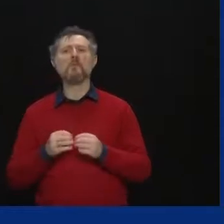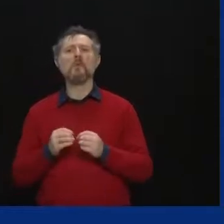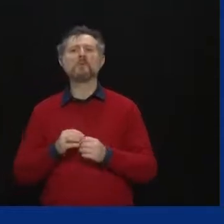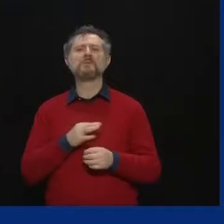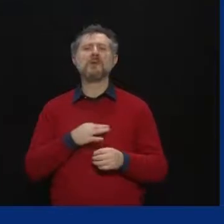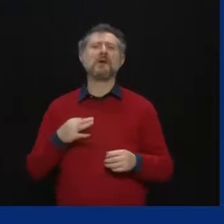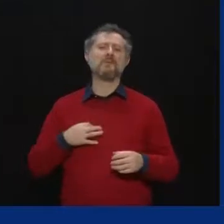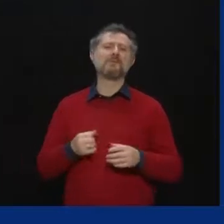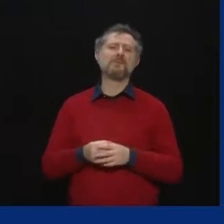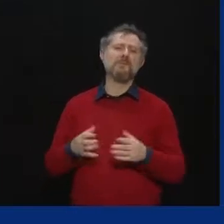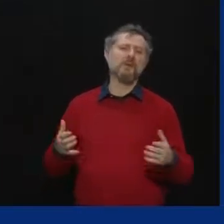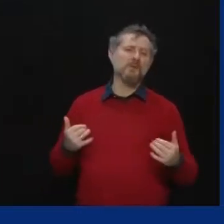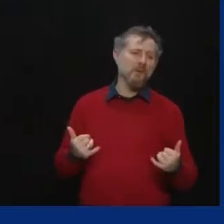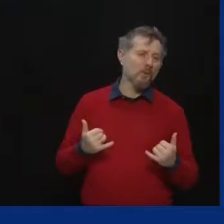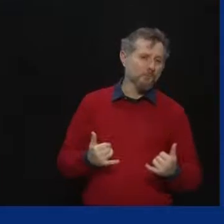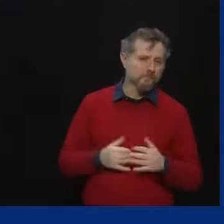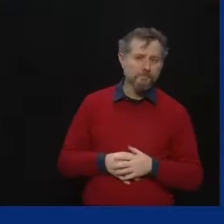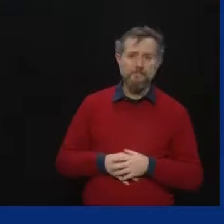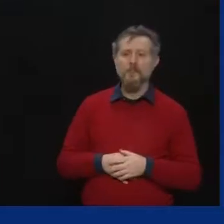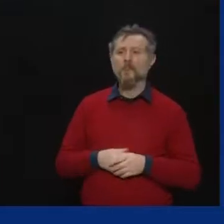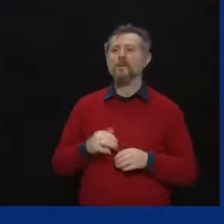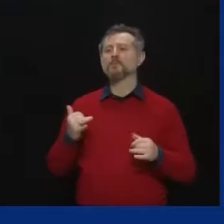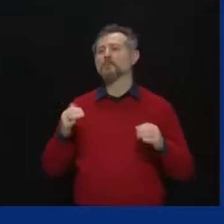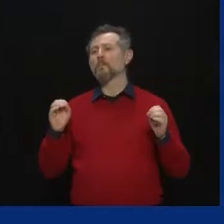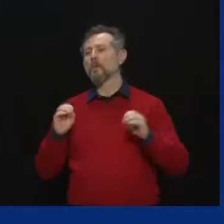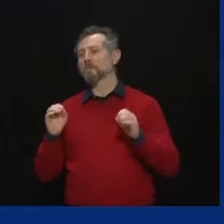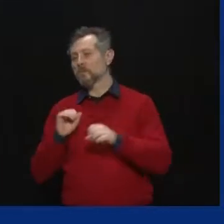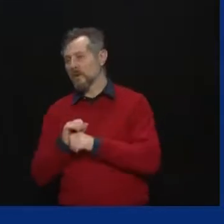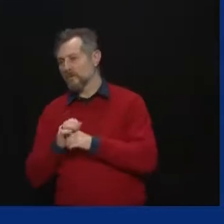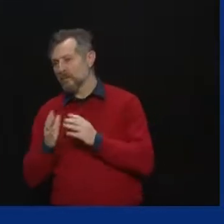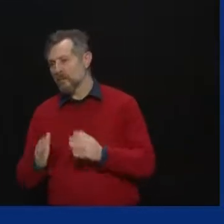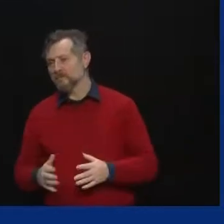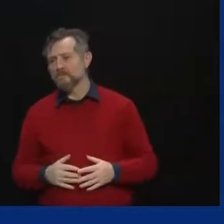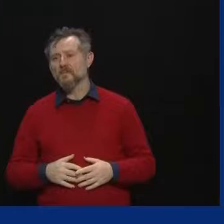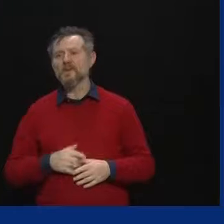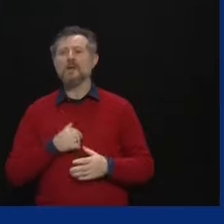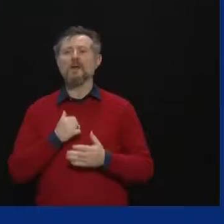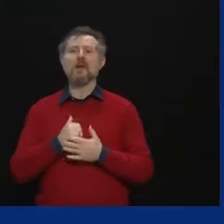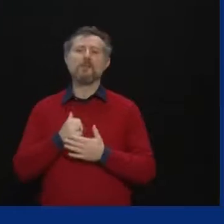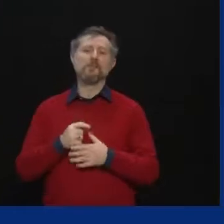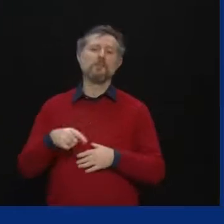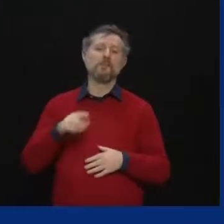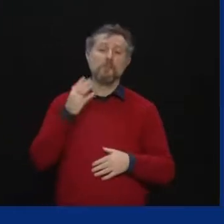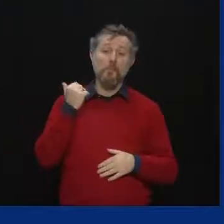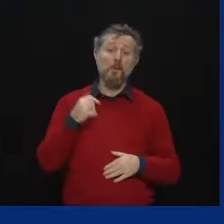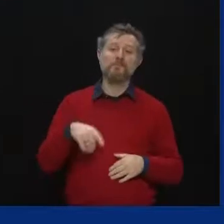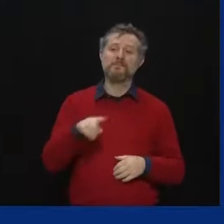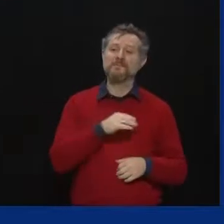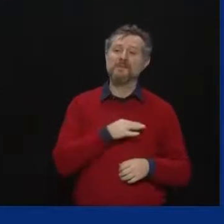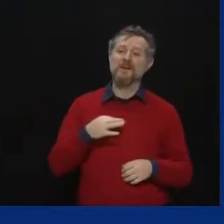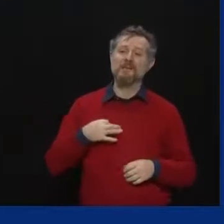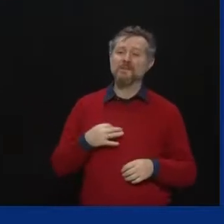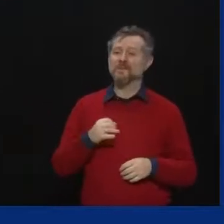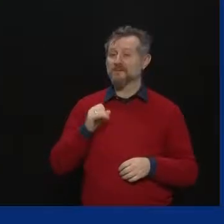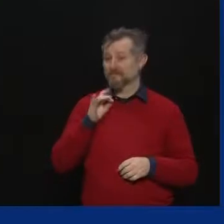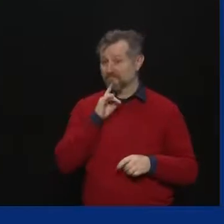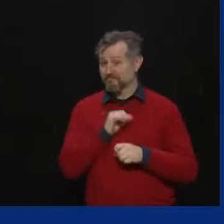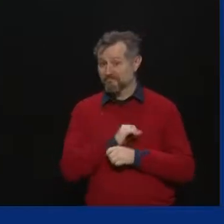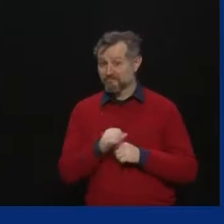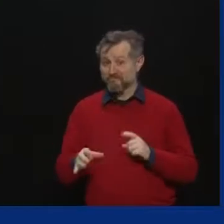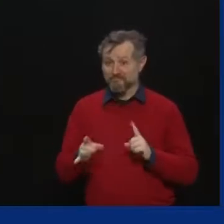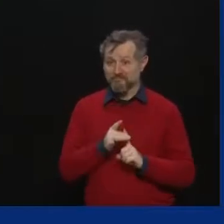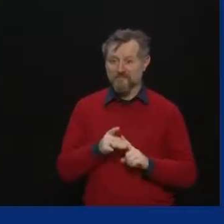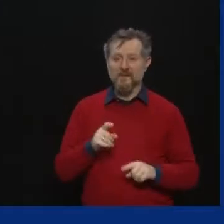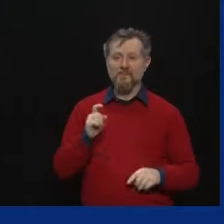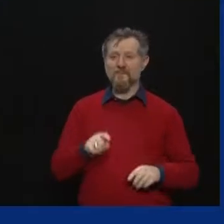more emergency personnel to help in the nursing homes, to help them out, because some of the staff, if they do get sick themselves, they need to be